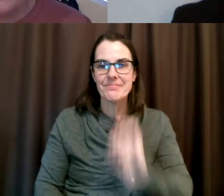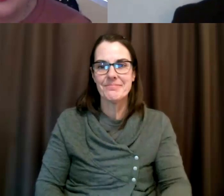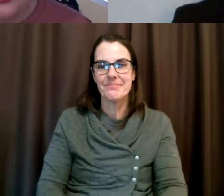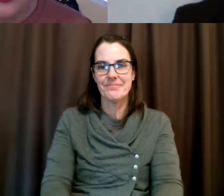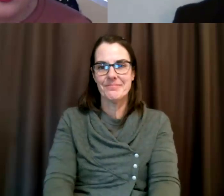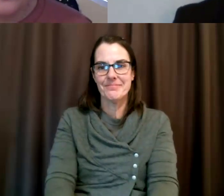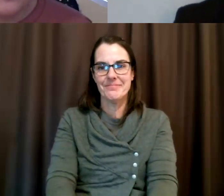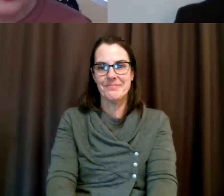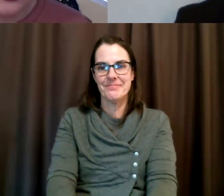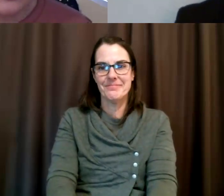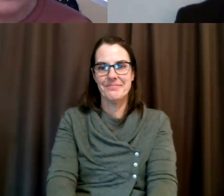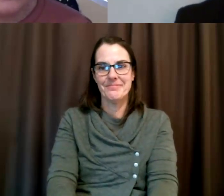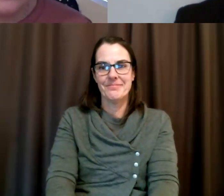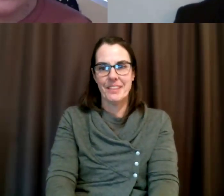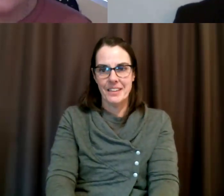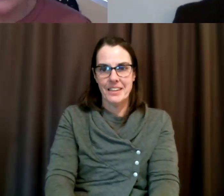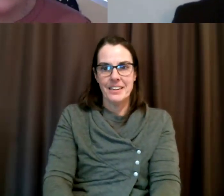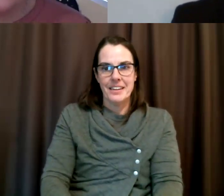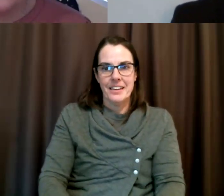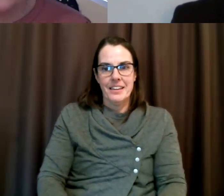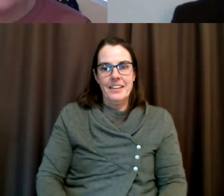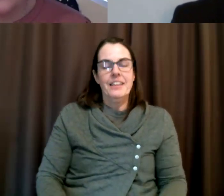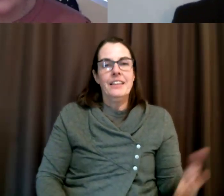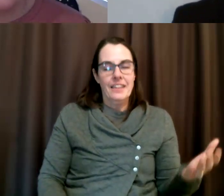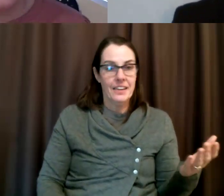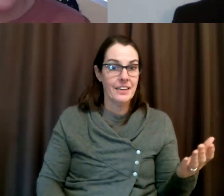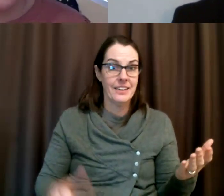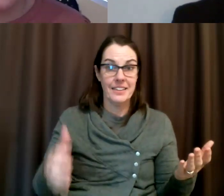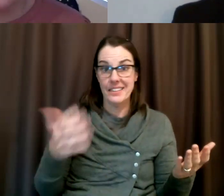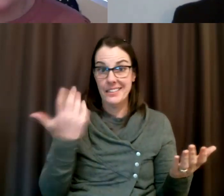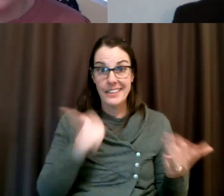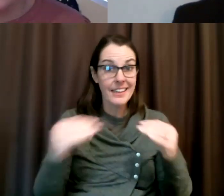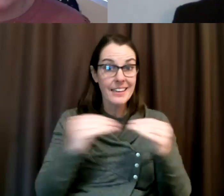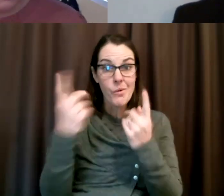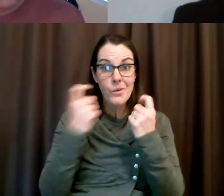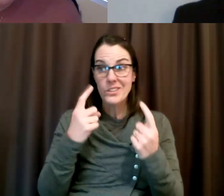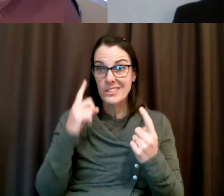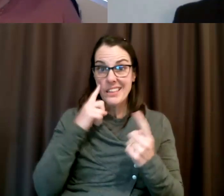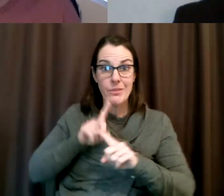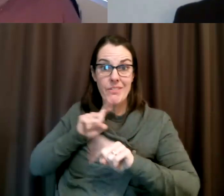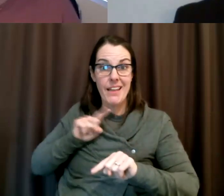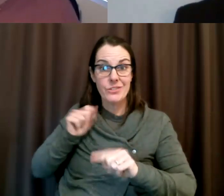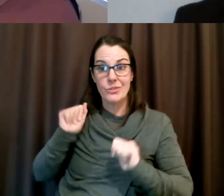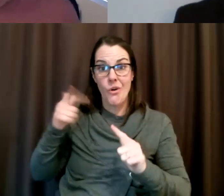Looks like we've gotten through all the questions. Does anyone else have any other questions?